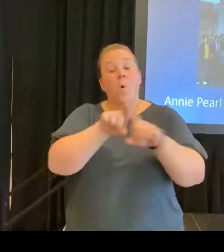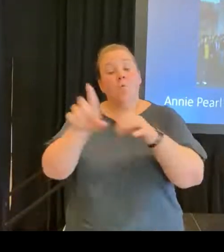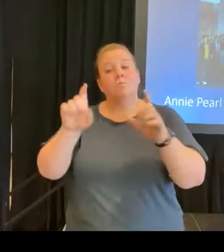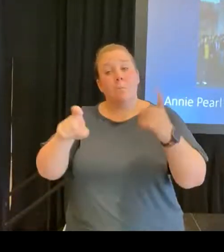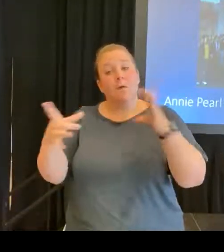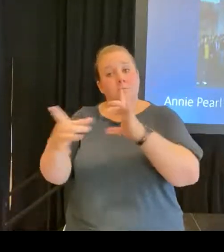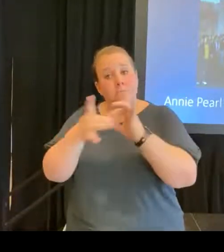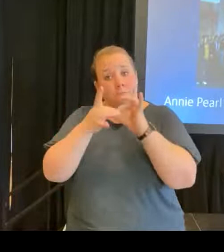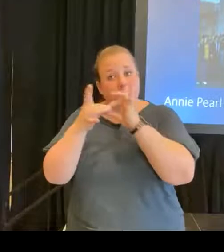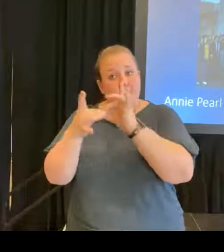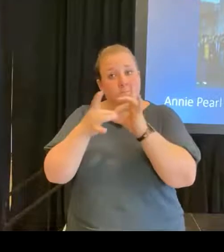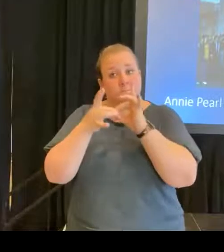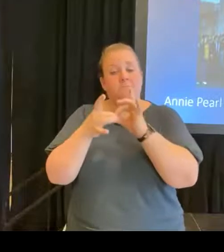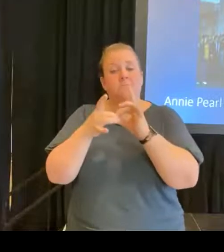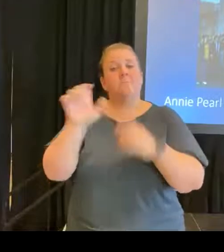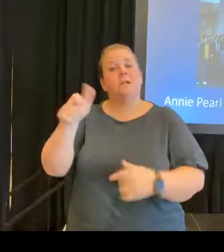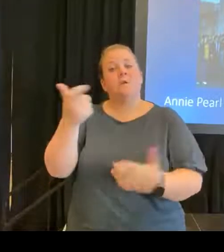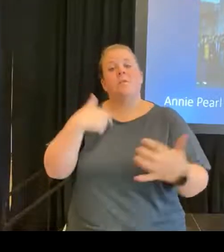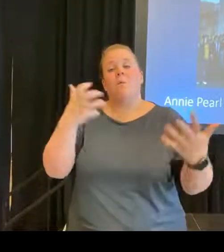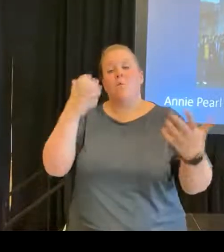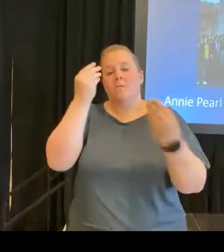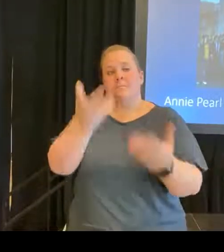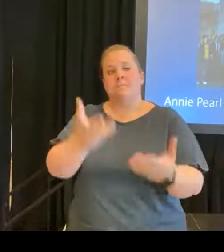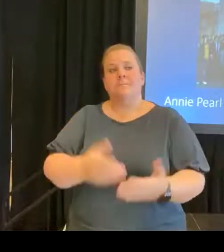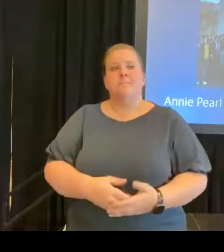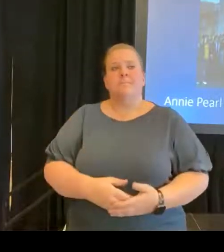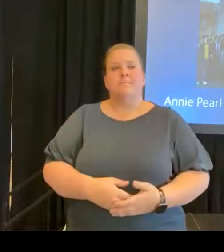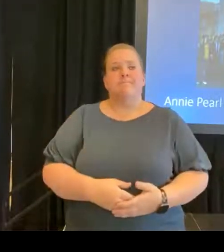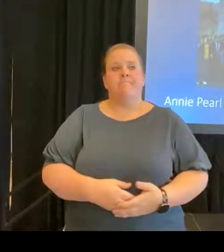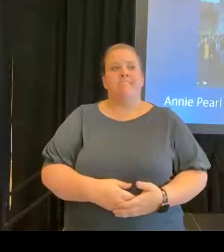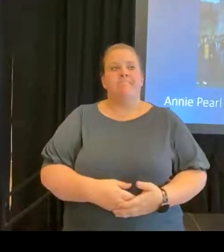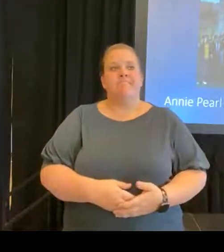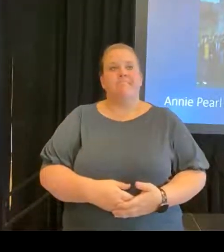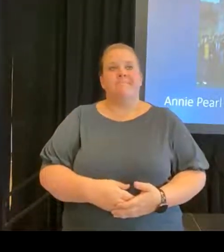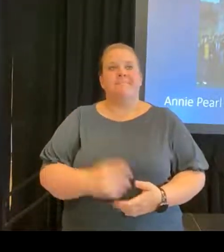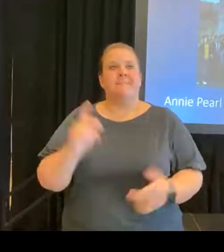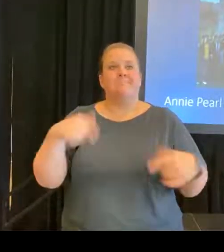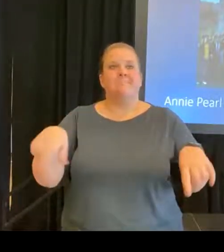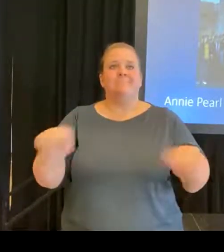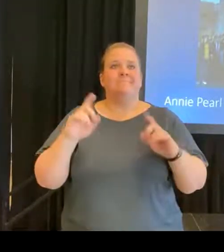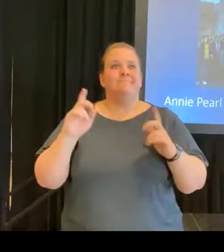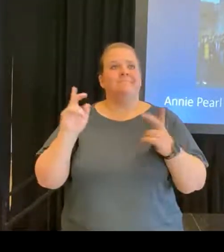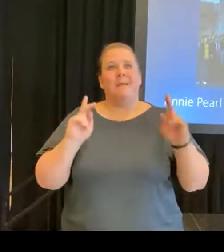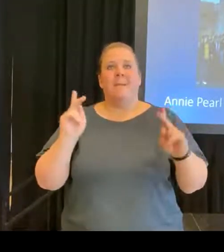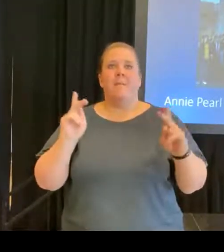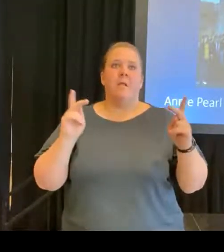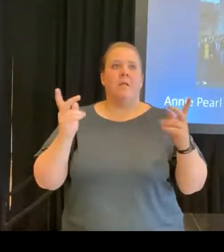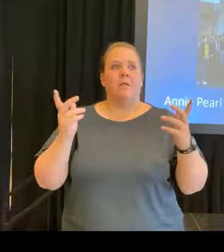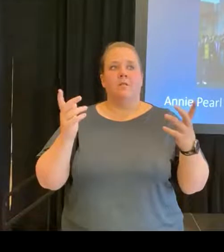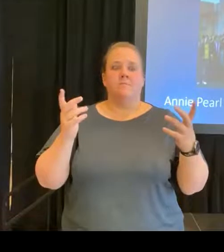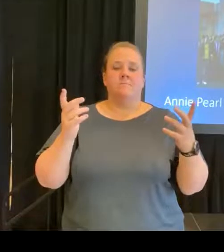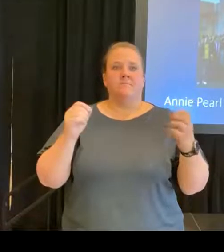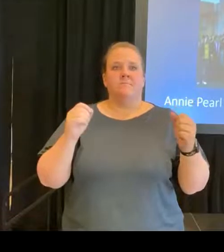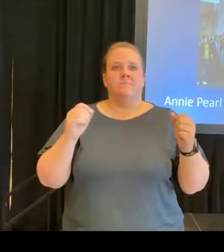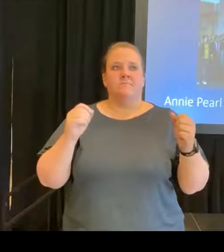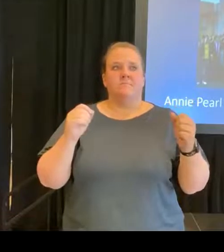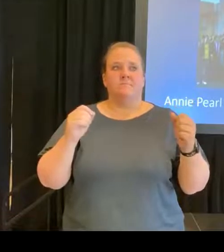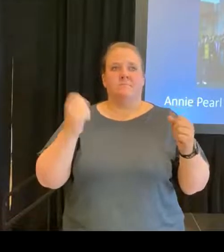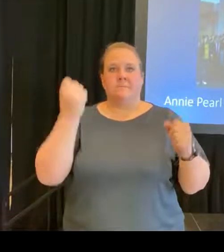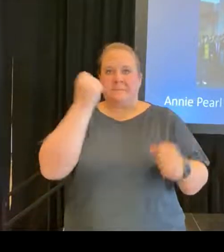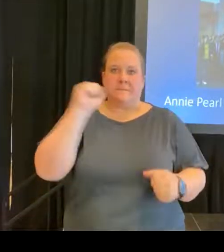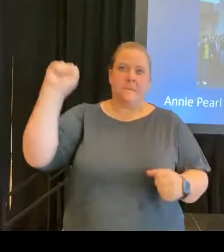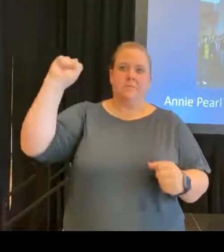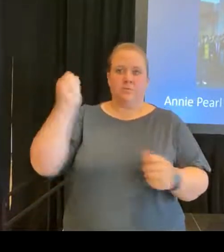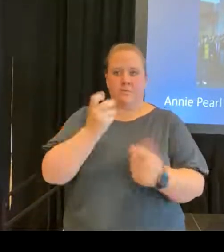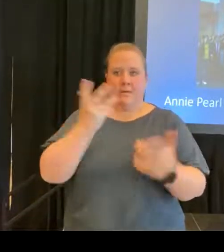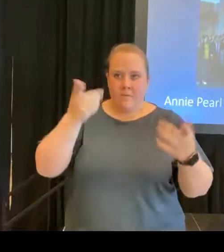this, another thing that I'd like to say is about these people who, these demonstrations